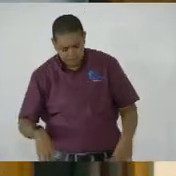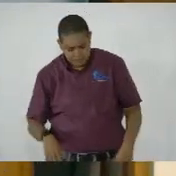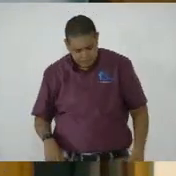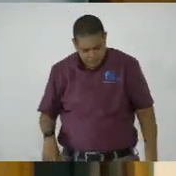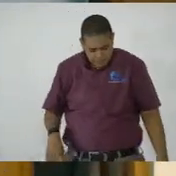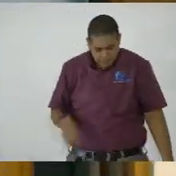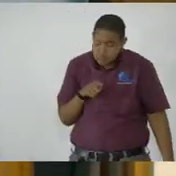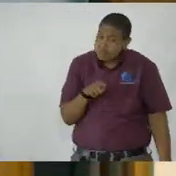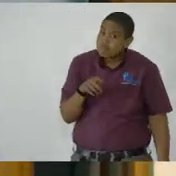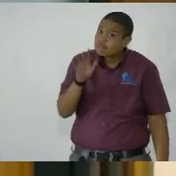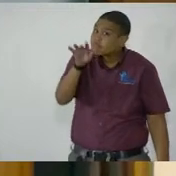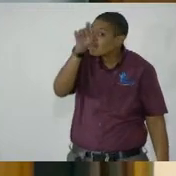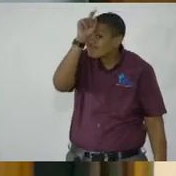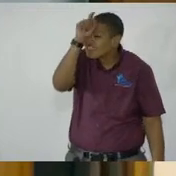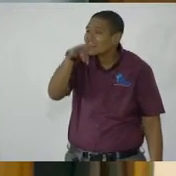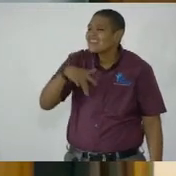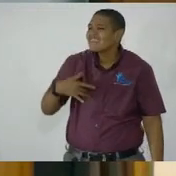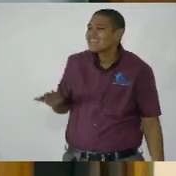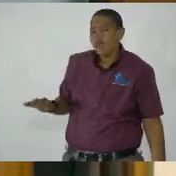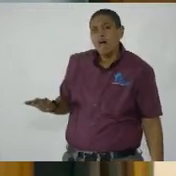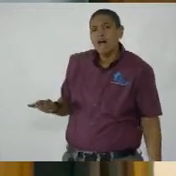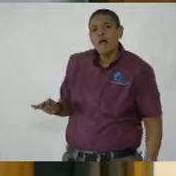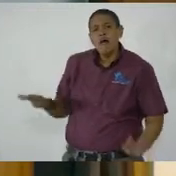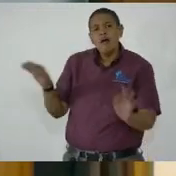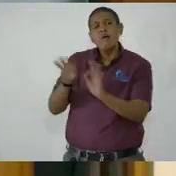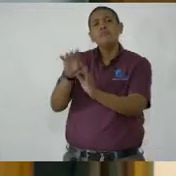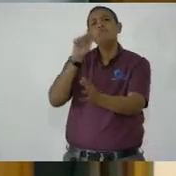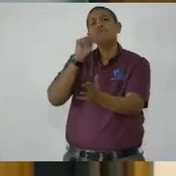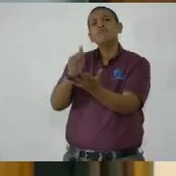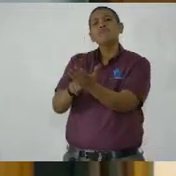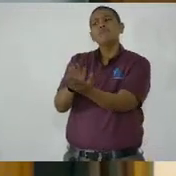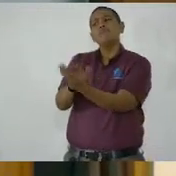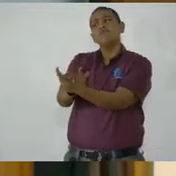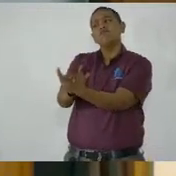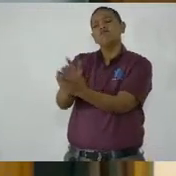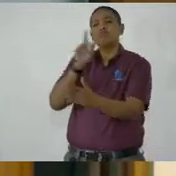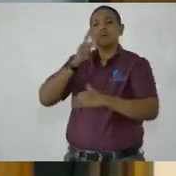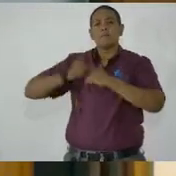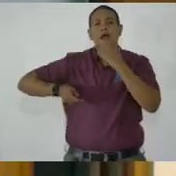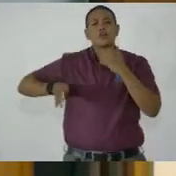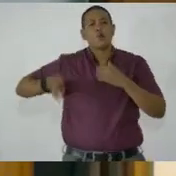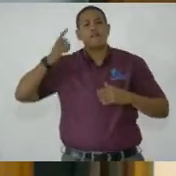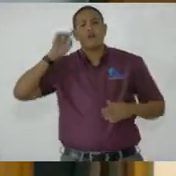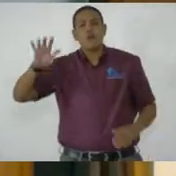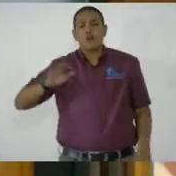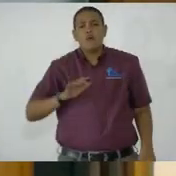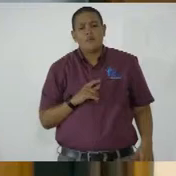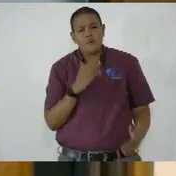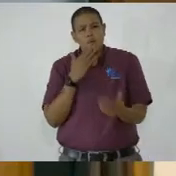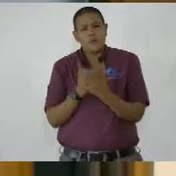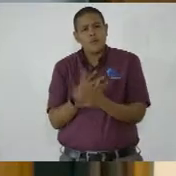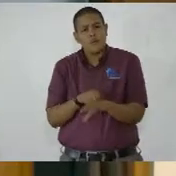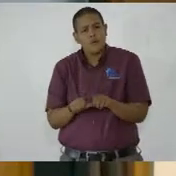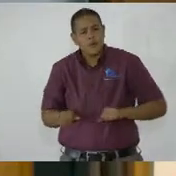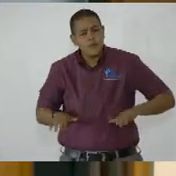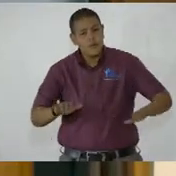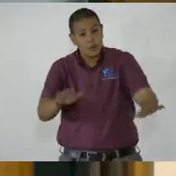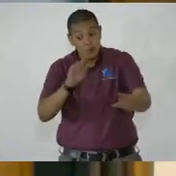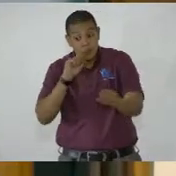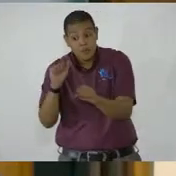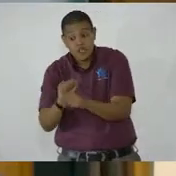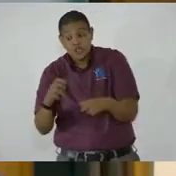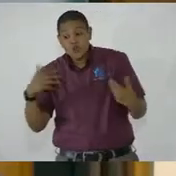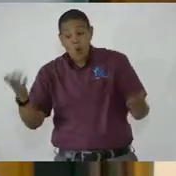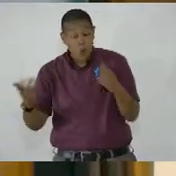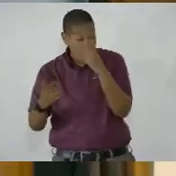is important to note and to congratulate the parish courts for the tremendous job they're doing in ensuring